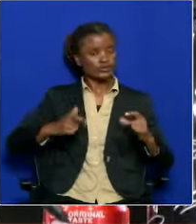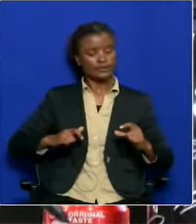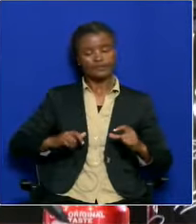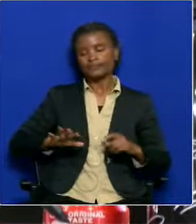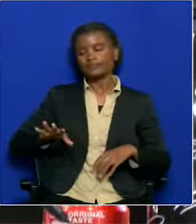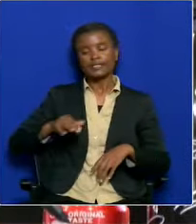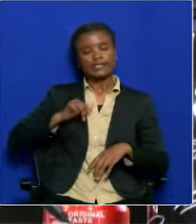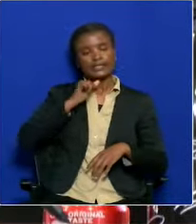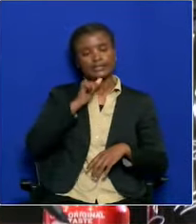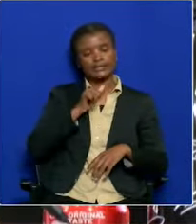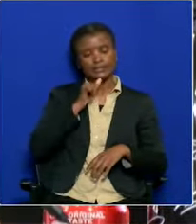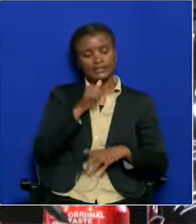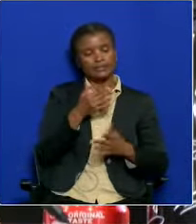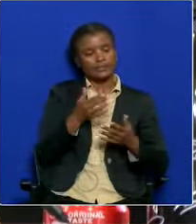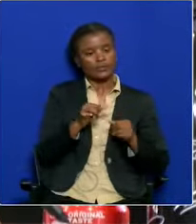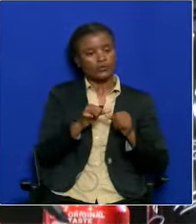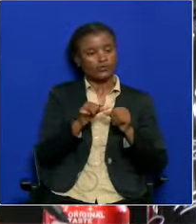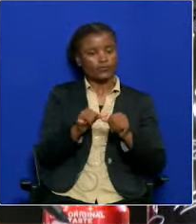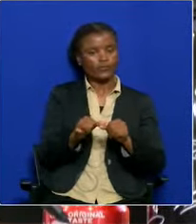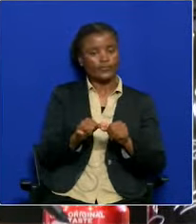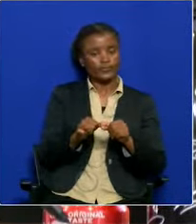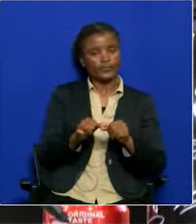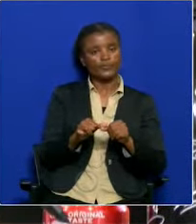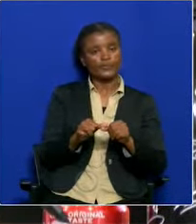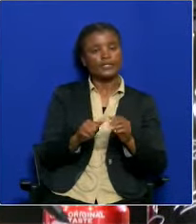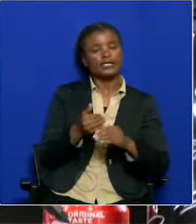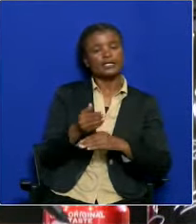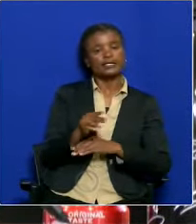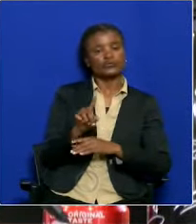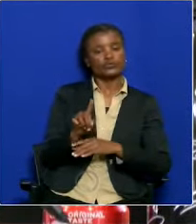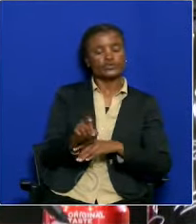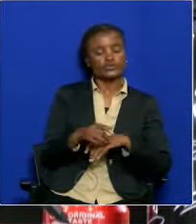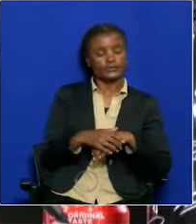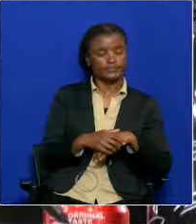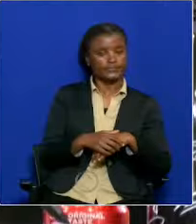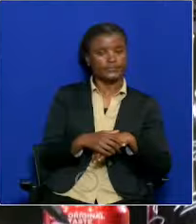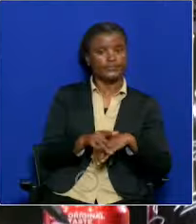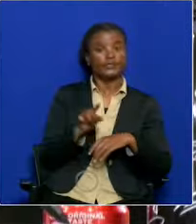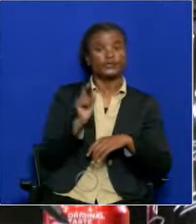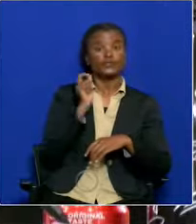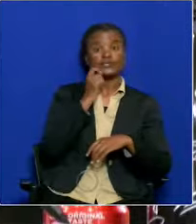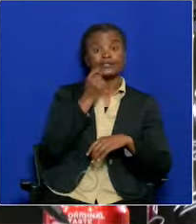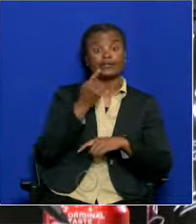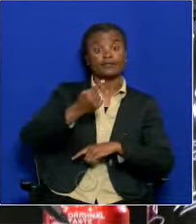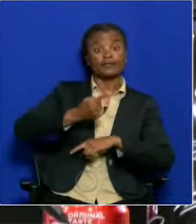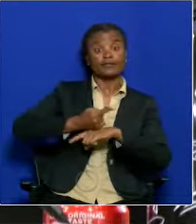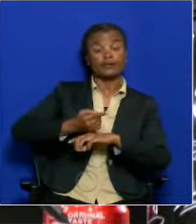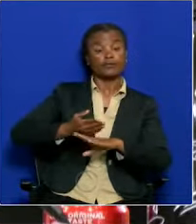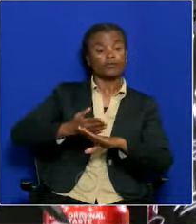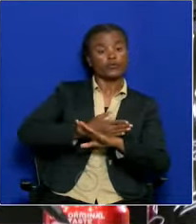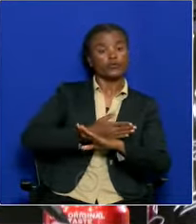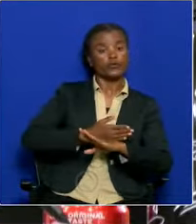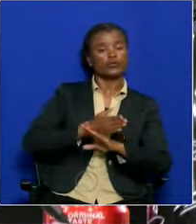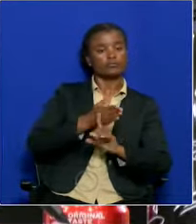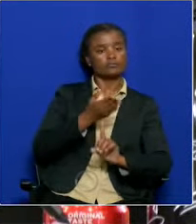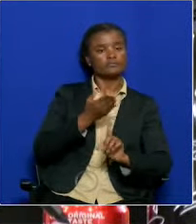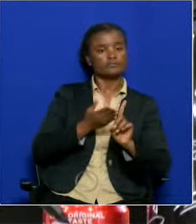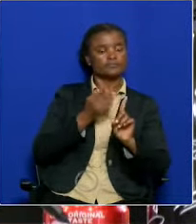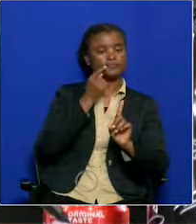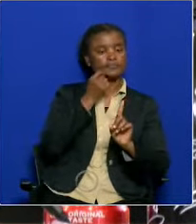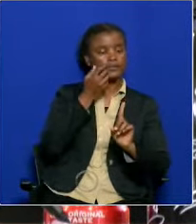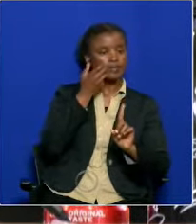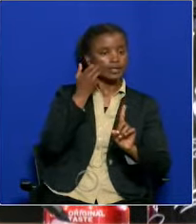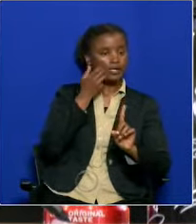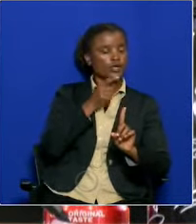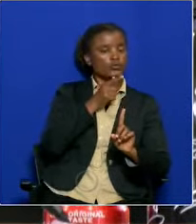next question. You say that on that day before, you indicated to Mr. Matlala that you wouldn't be able to assist,